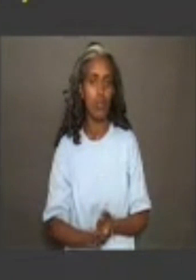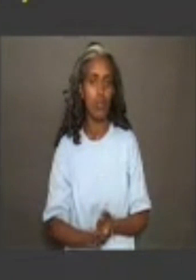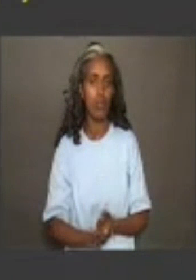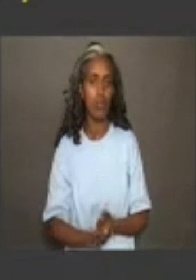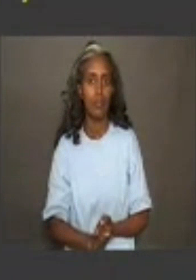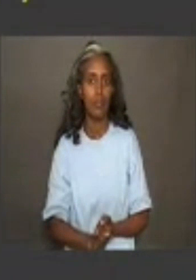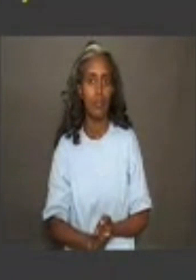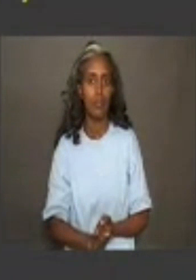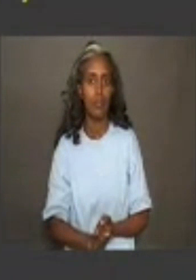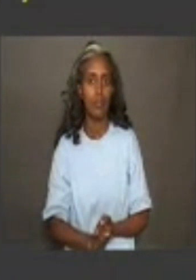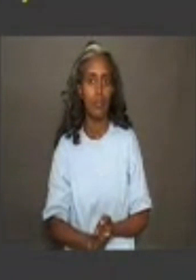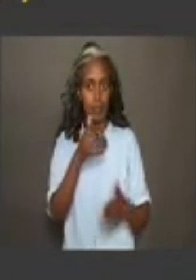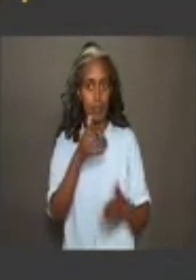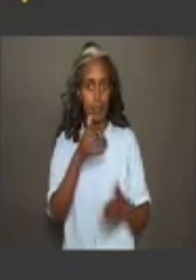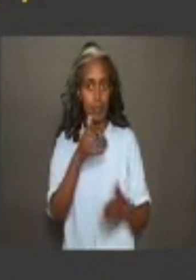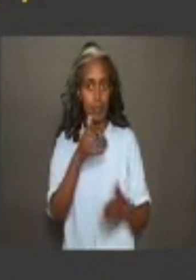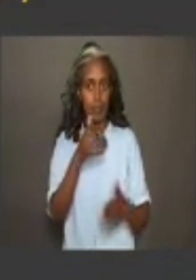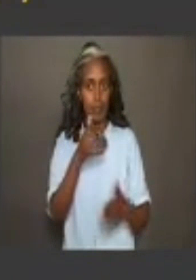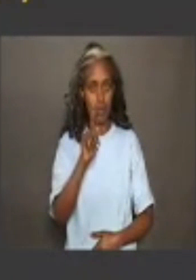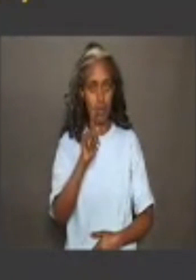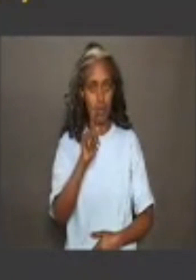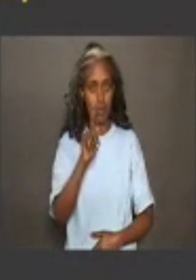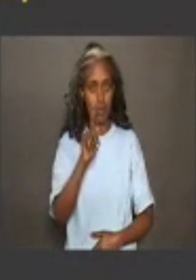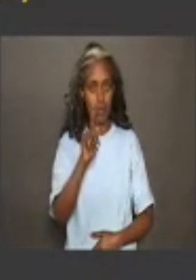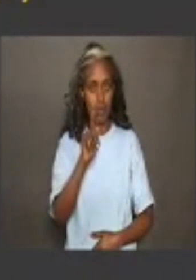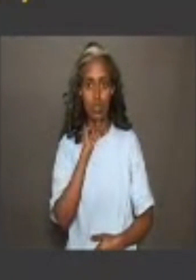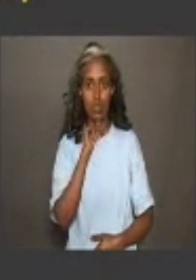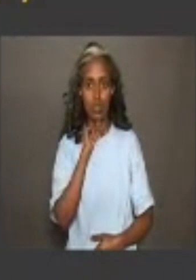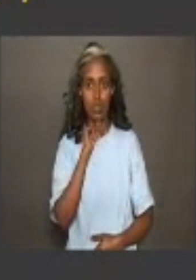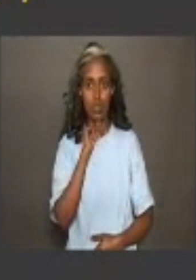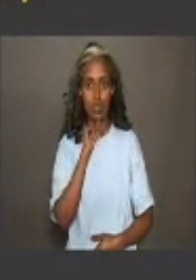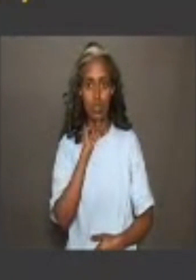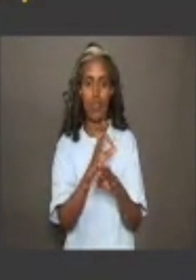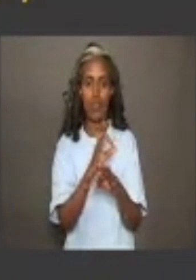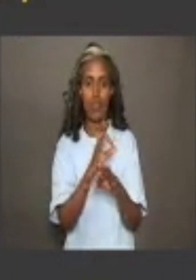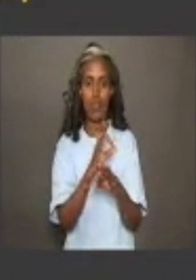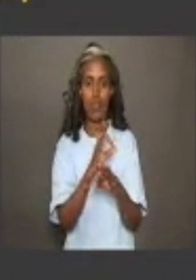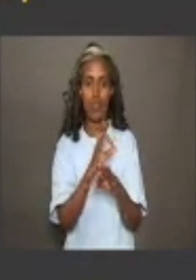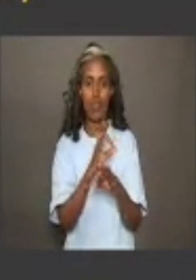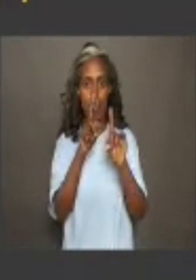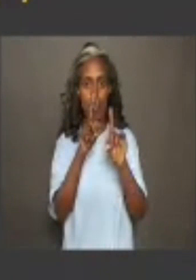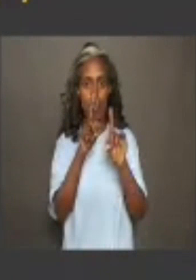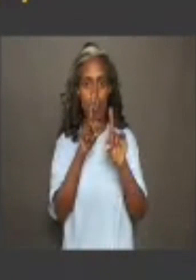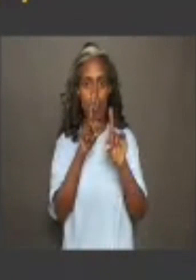X minus 1 is not a factor of f of x.